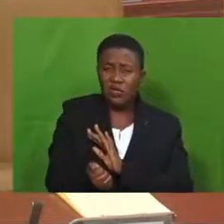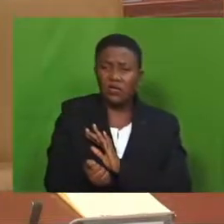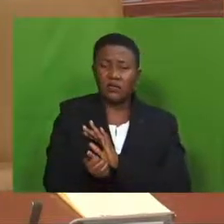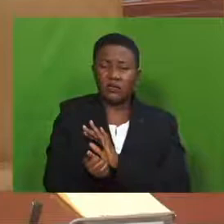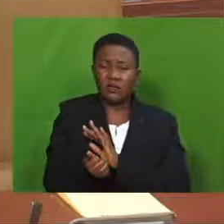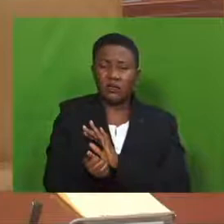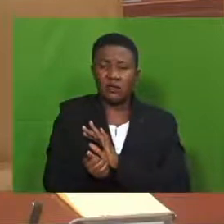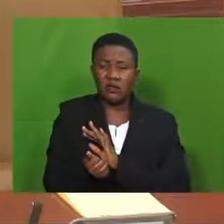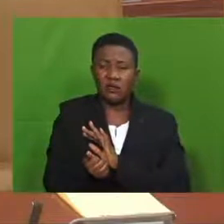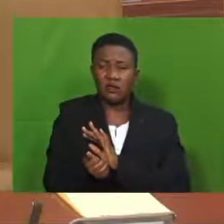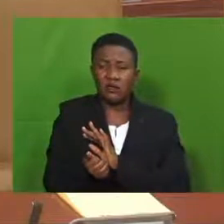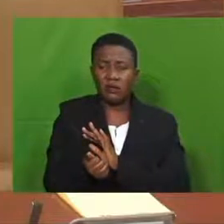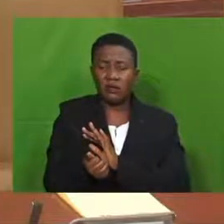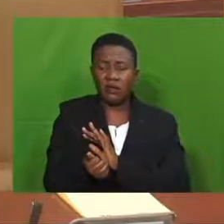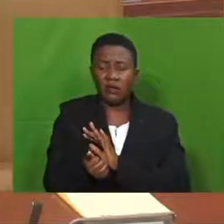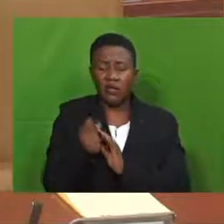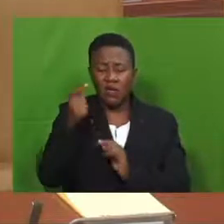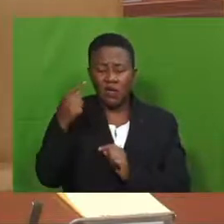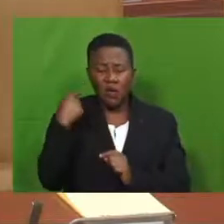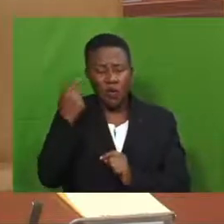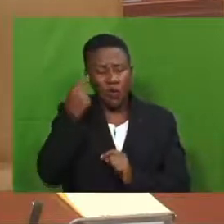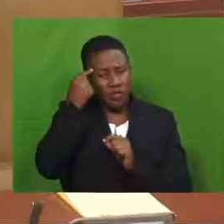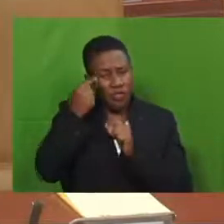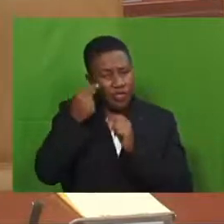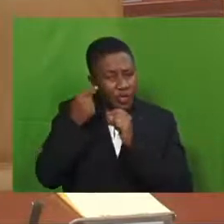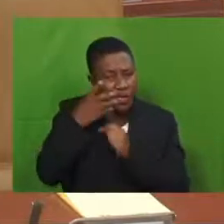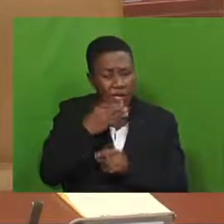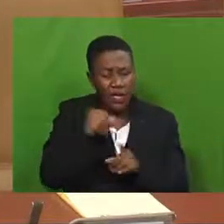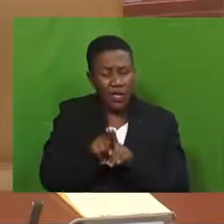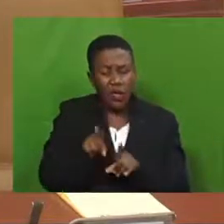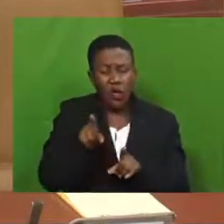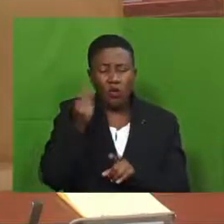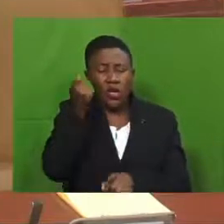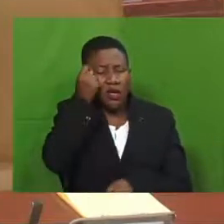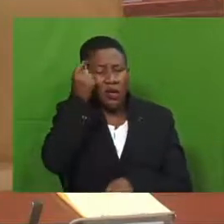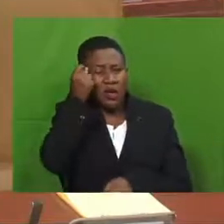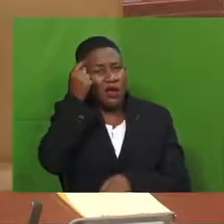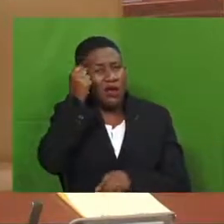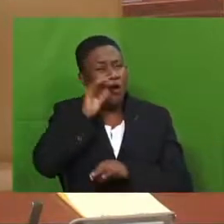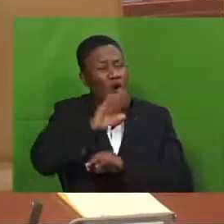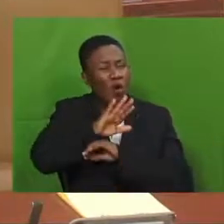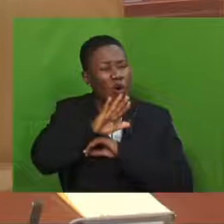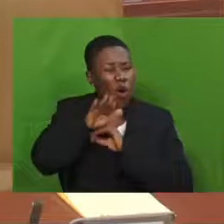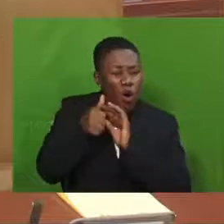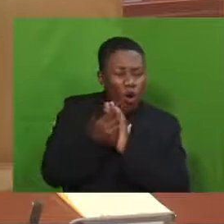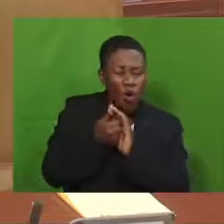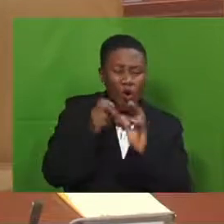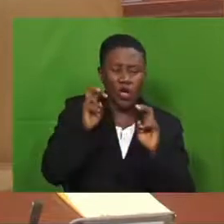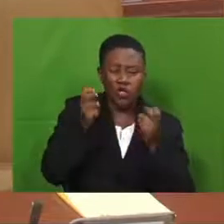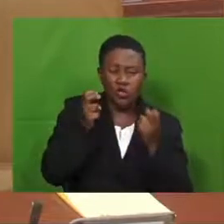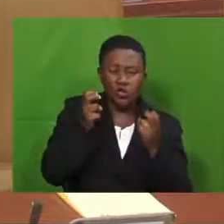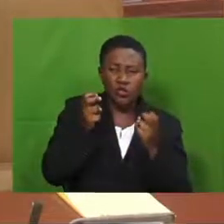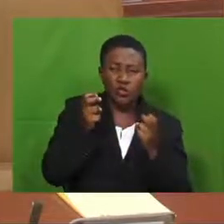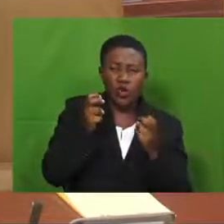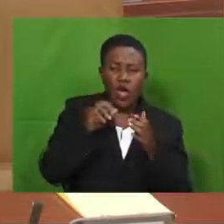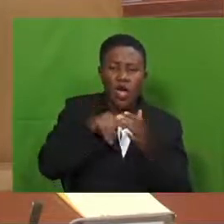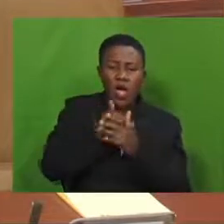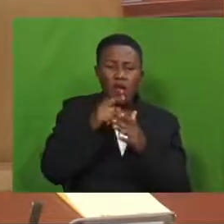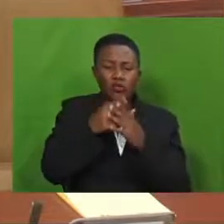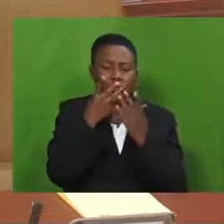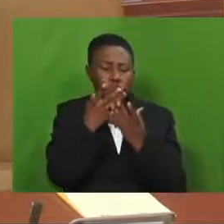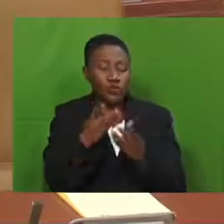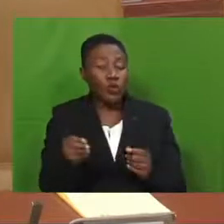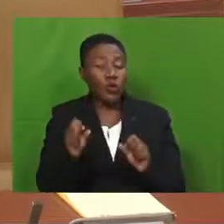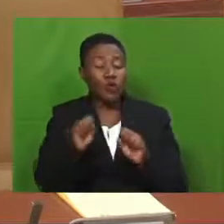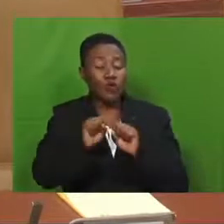person, an individual who would understand all complexes in solving social problems and